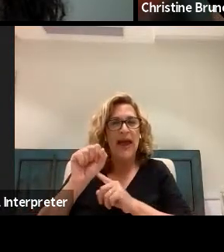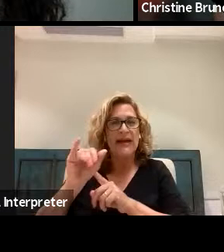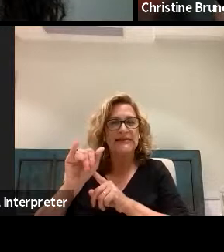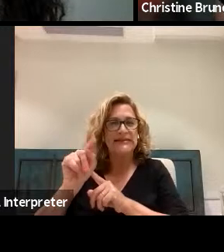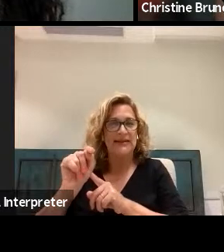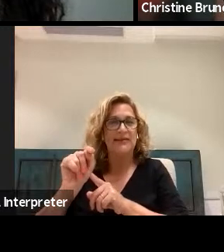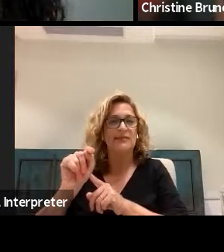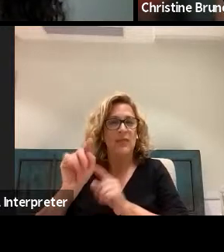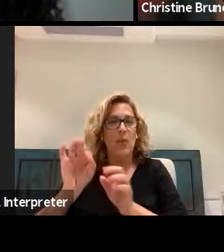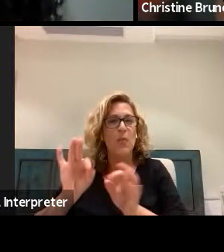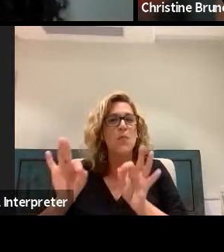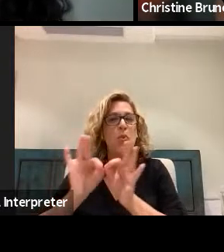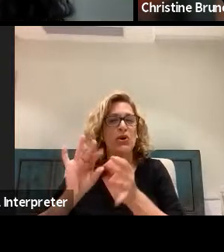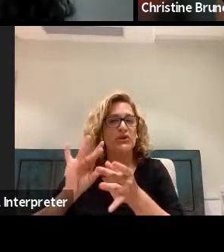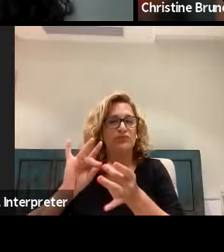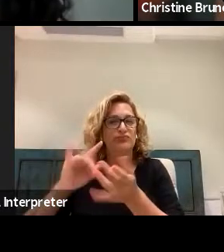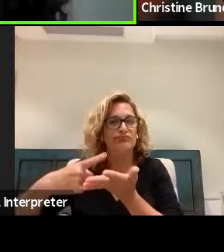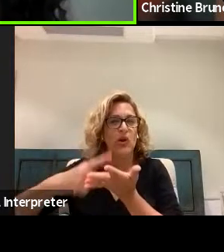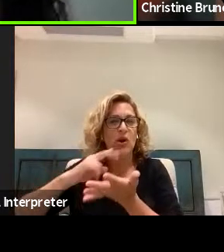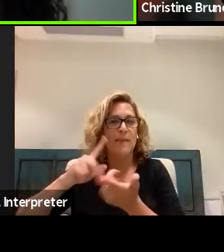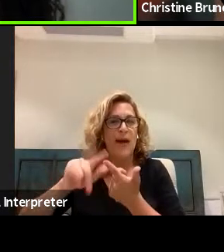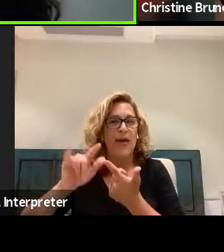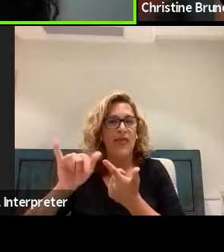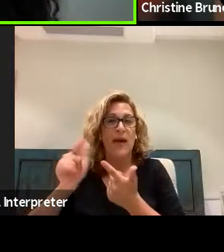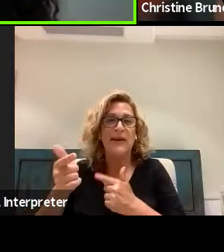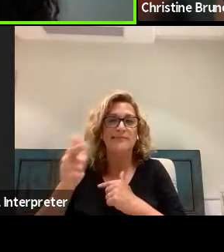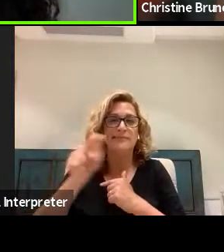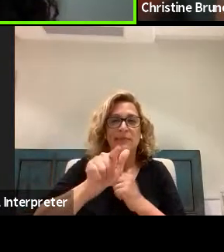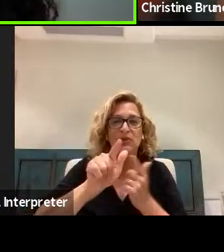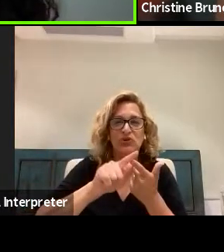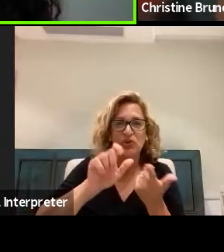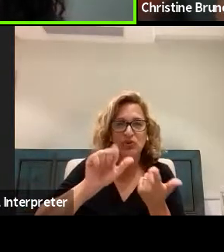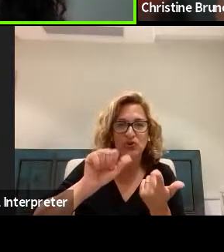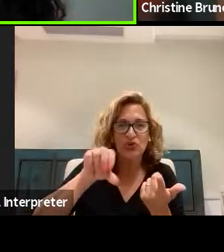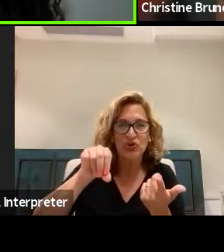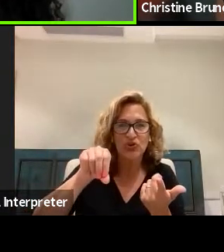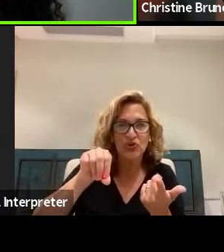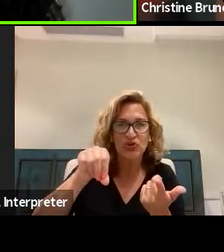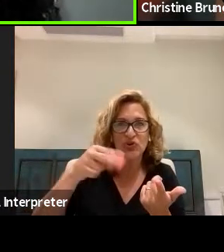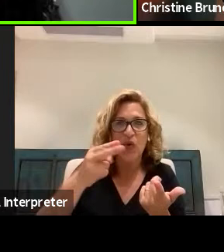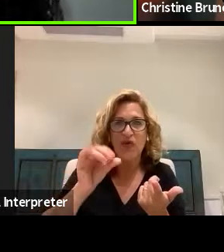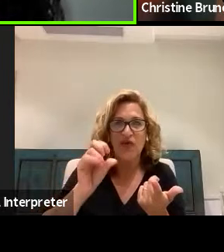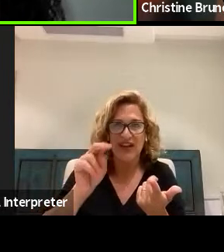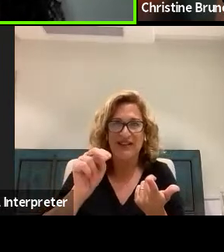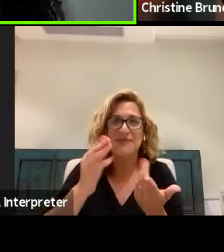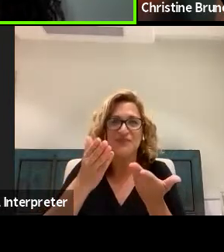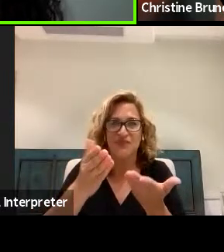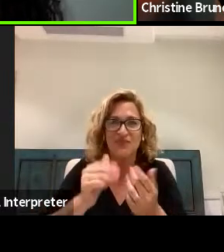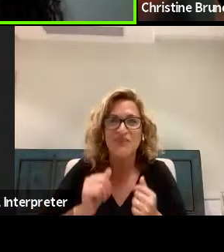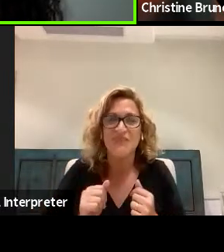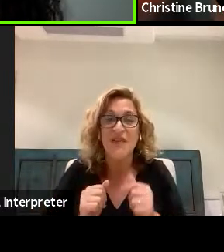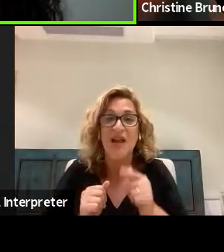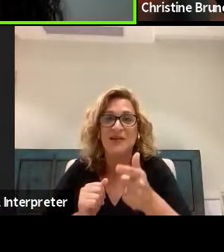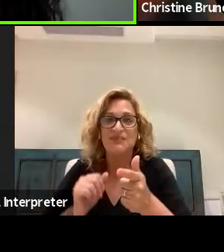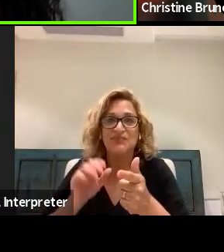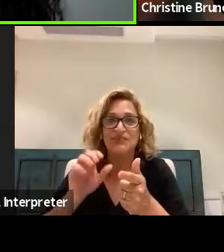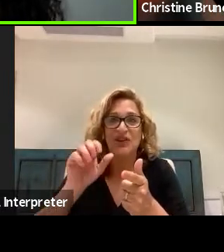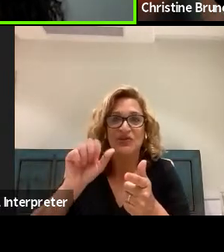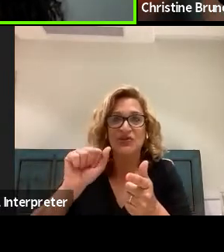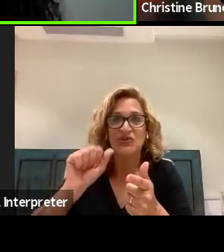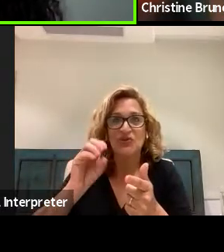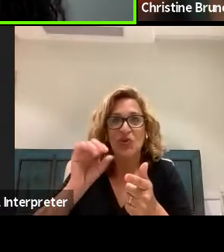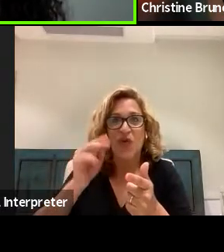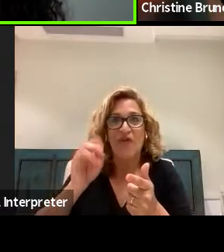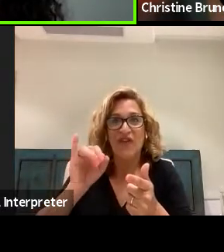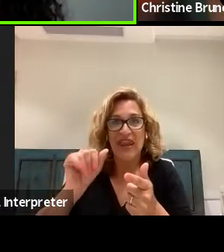go there, Sofiya, let's get your thoughts. Yeah. Thank you. I mean, I just love hearing everyone's stories and their passions